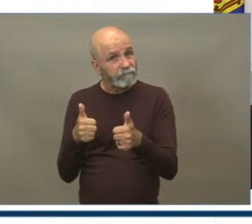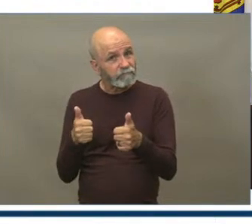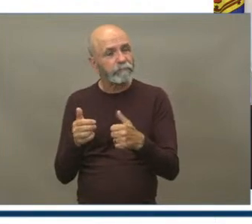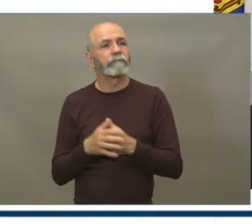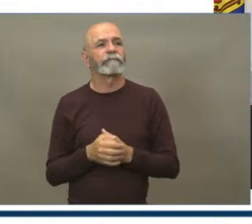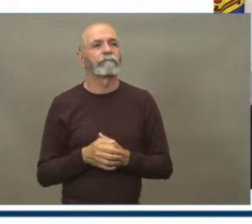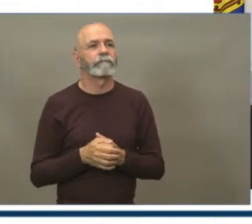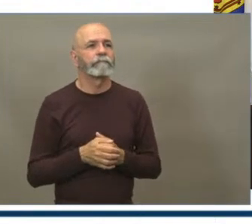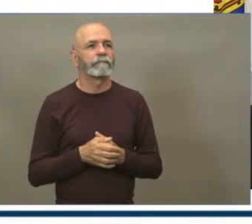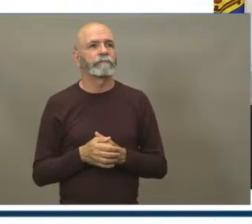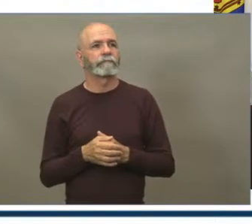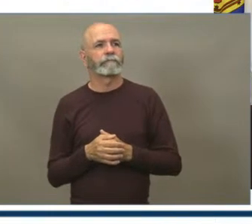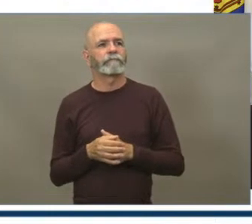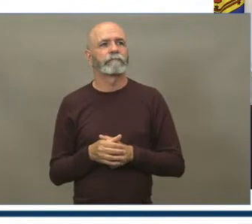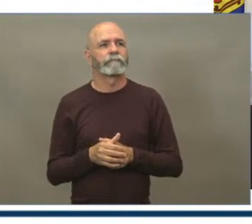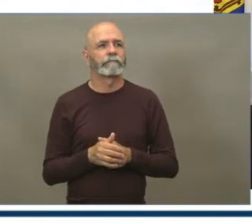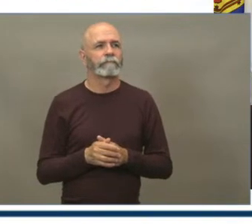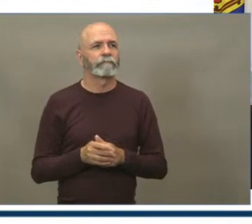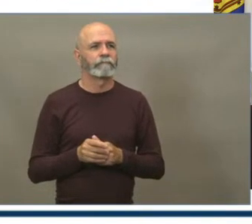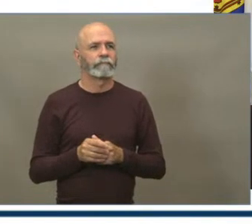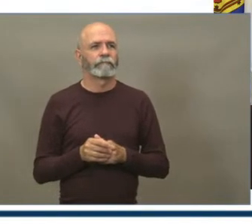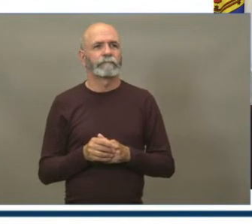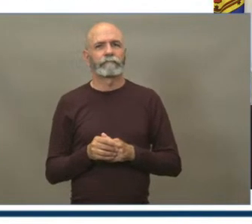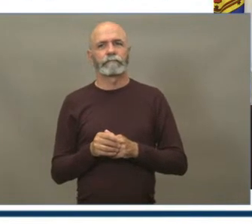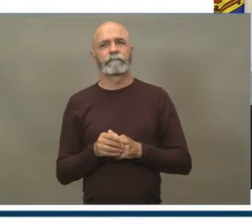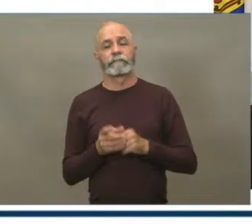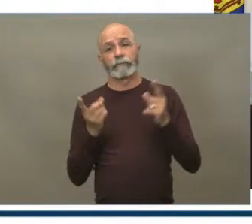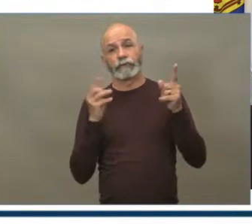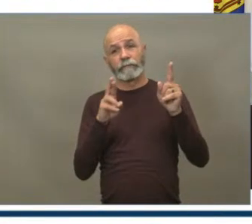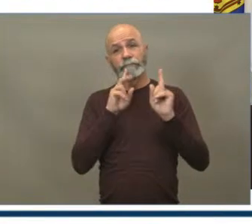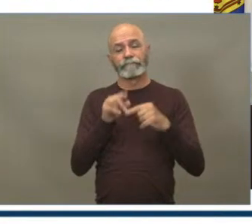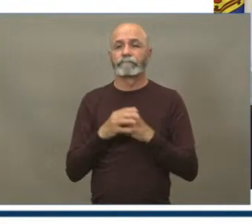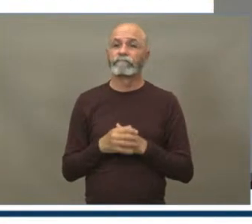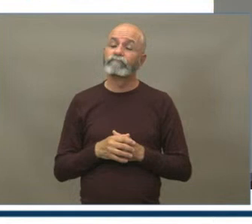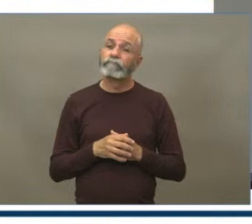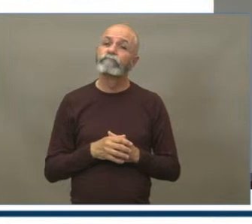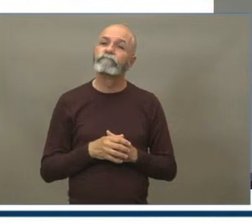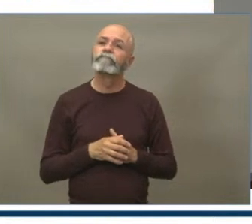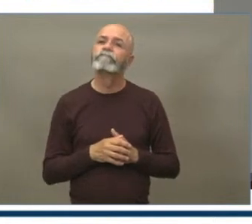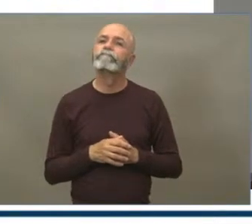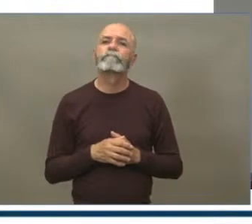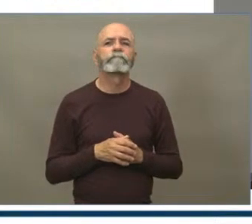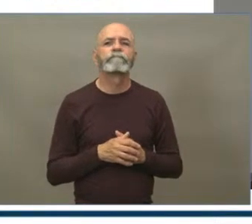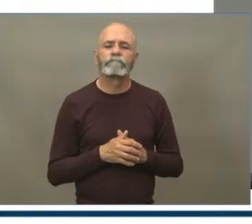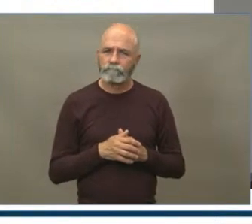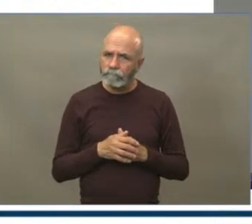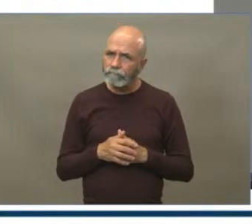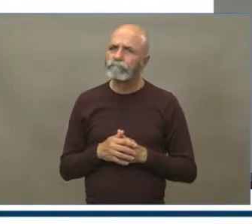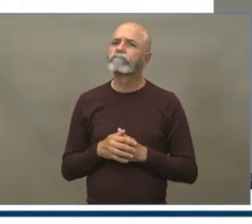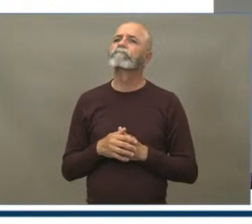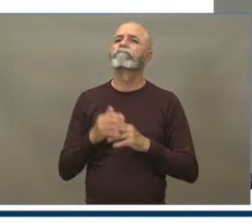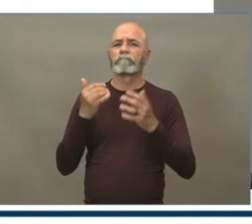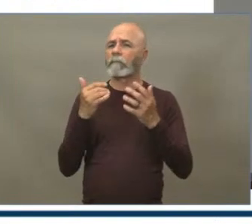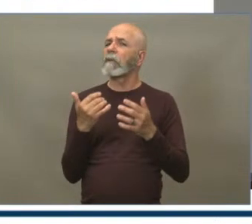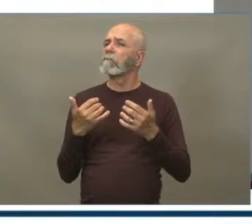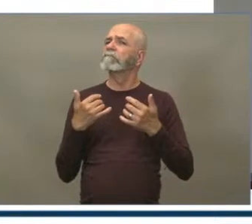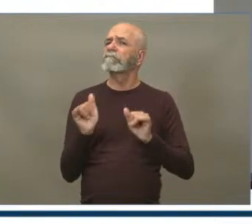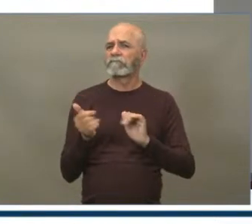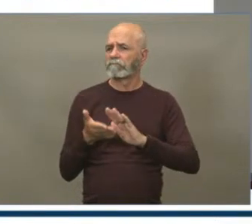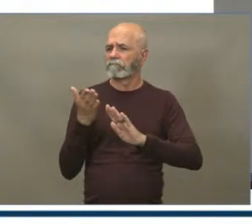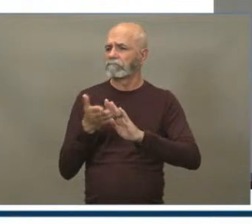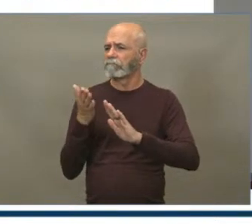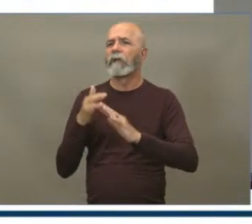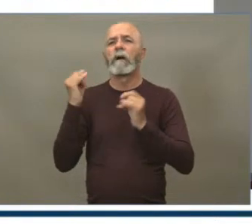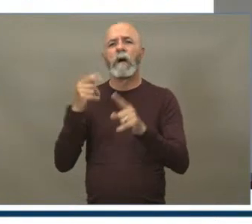the number of people that we want to get vaccinated? We're still seeing a very high uptake. We opened up to